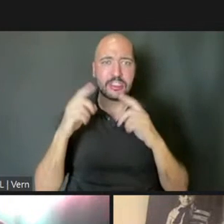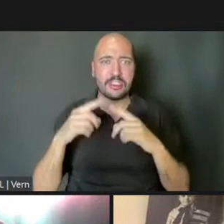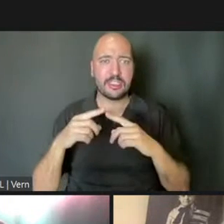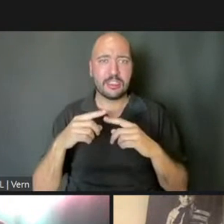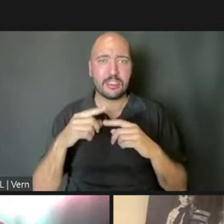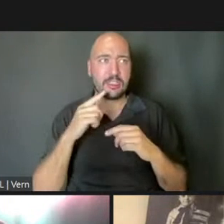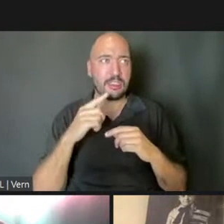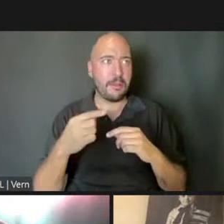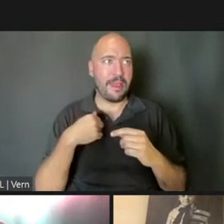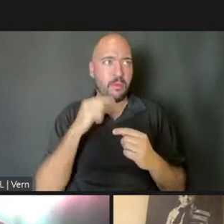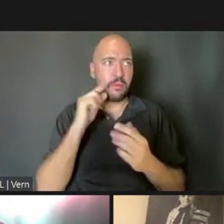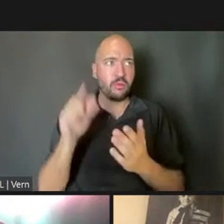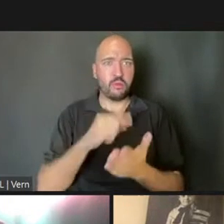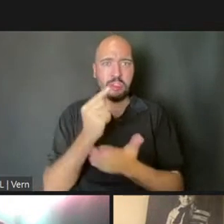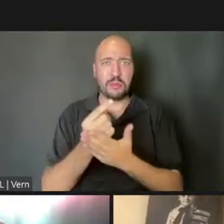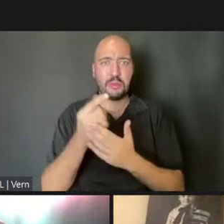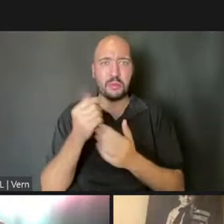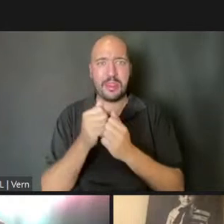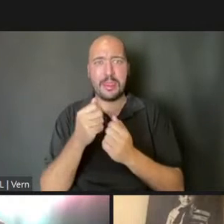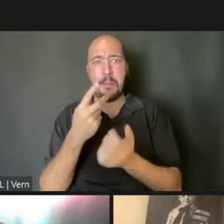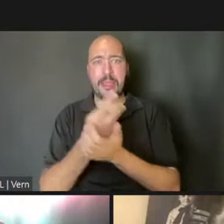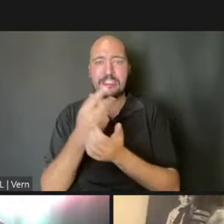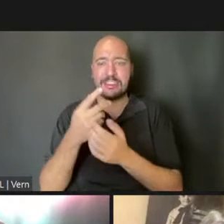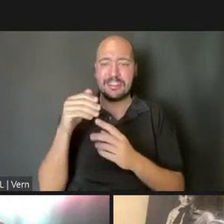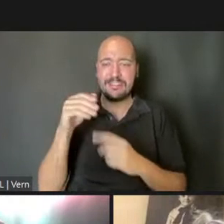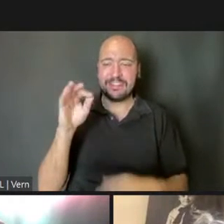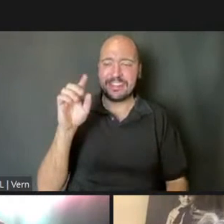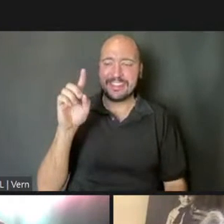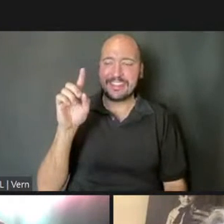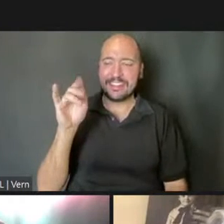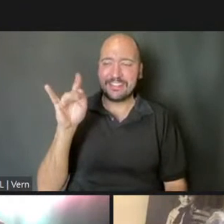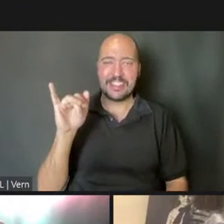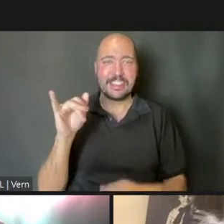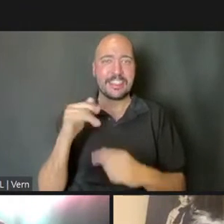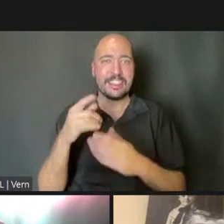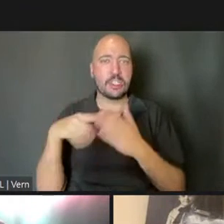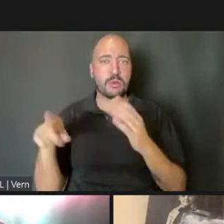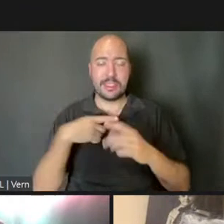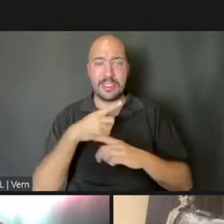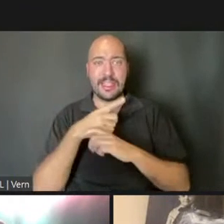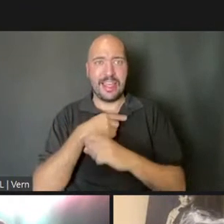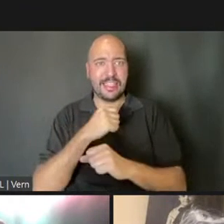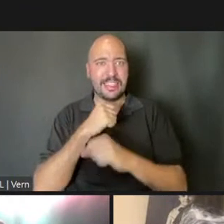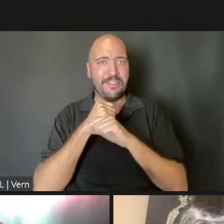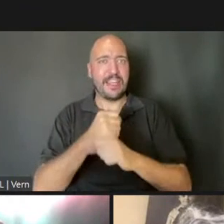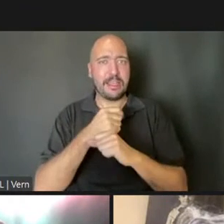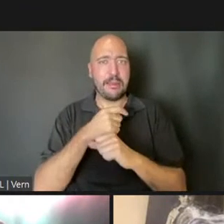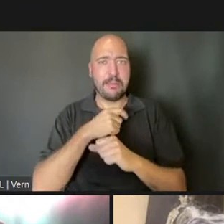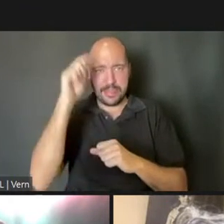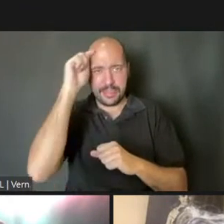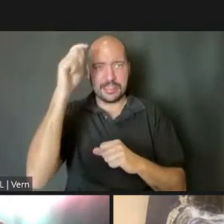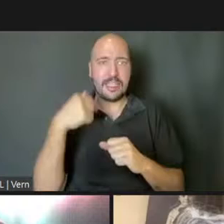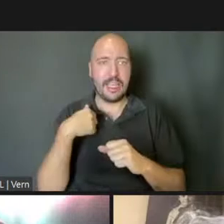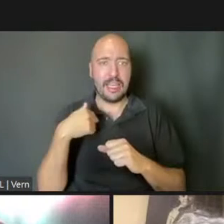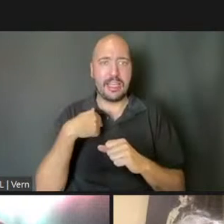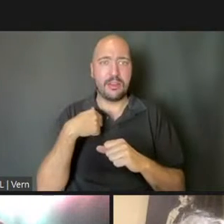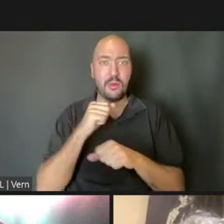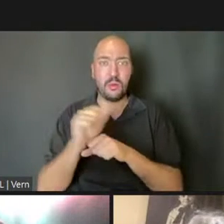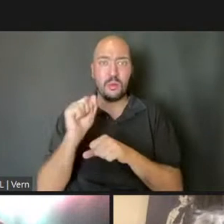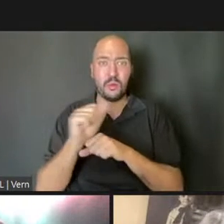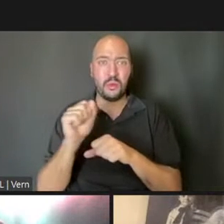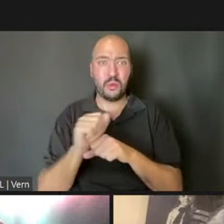with a Master's in Divinity after next week. I defend my thesis, and I've been working with